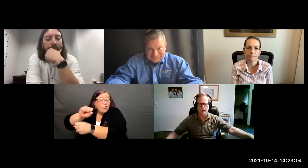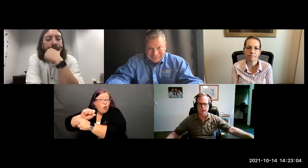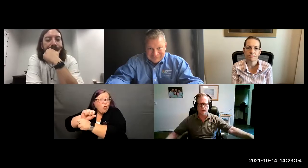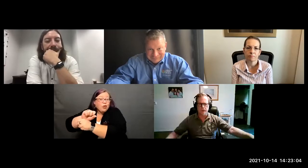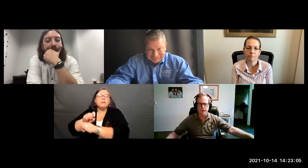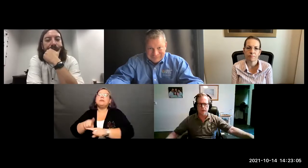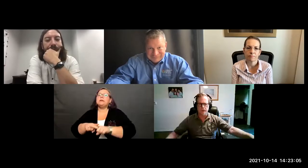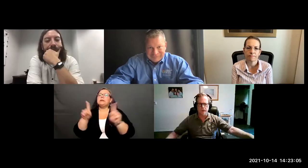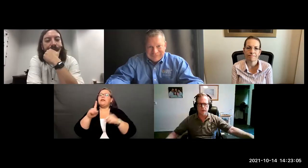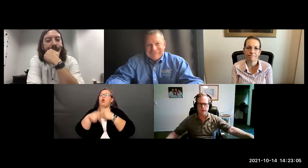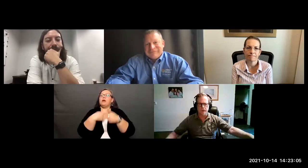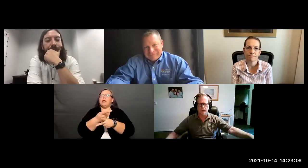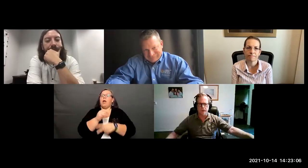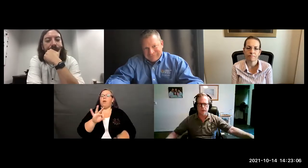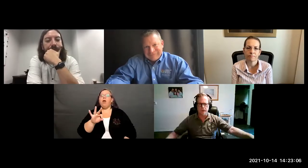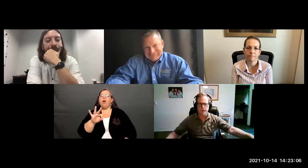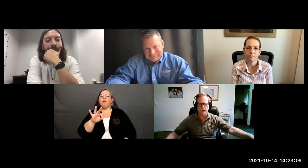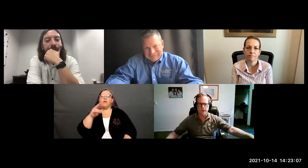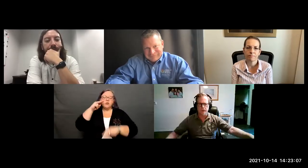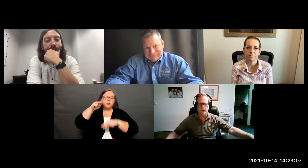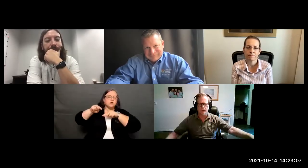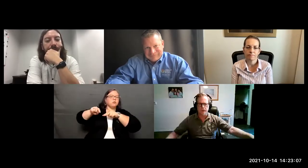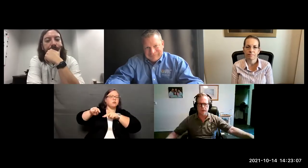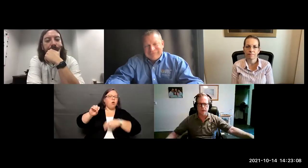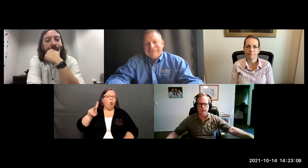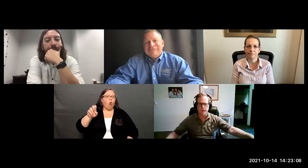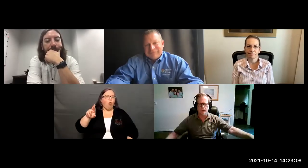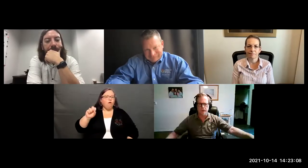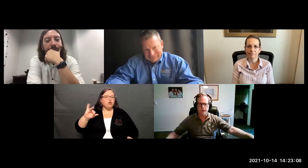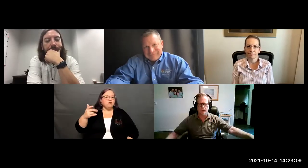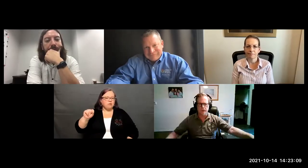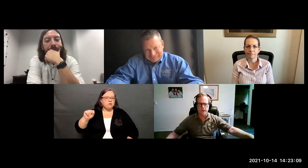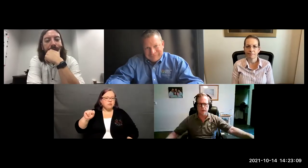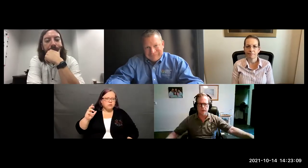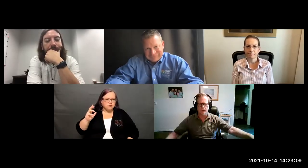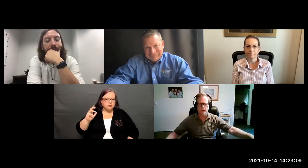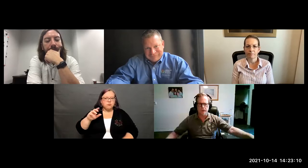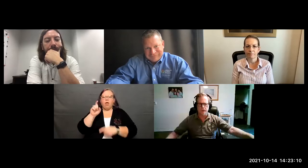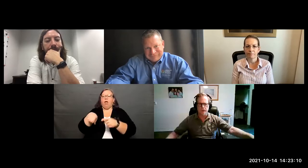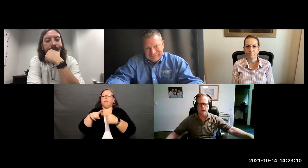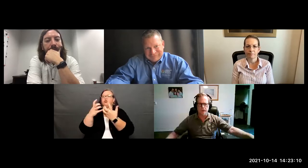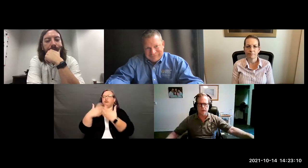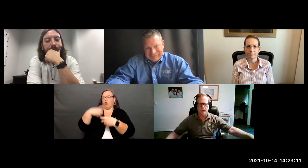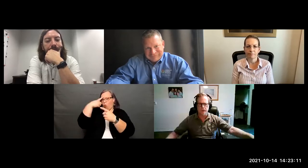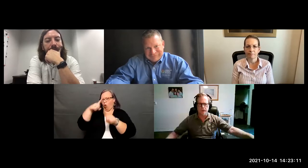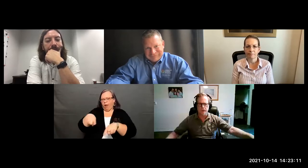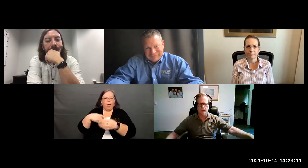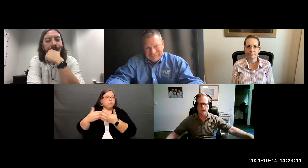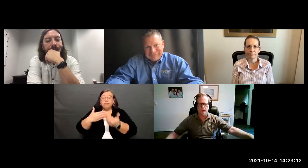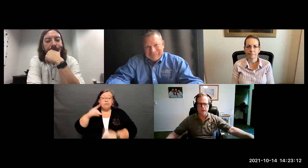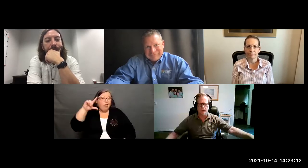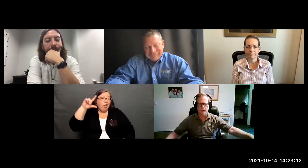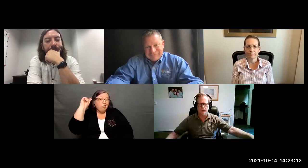so that would have to be worked out with anybody, whether it's Gallaudet or NWEA